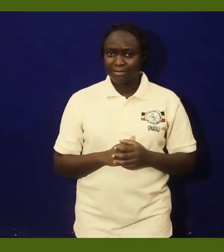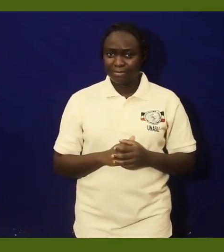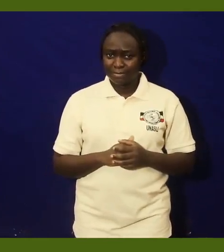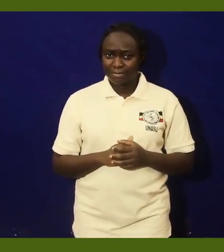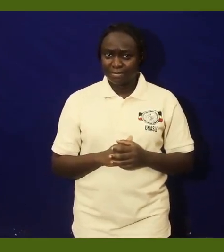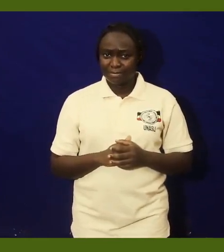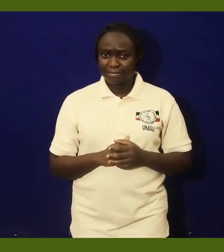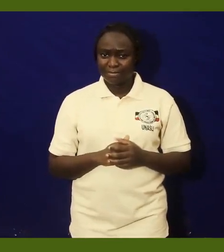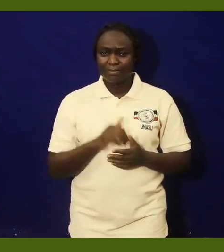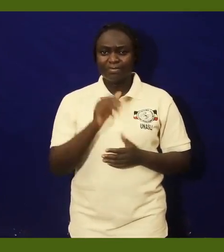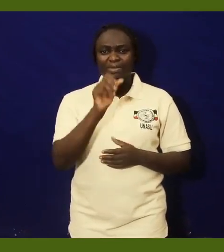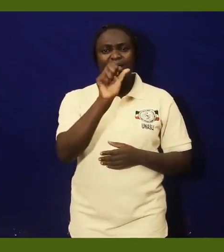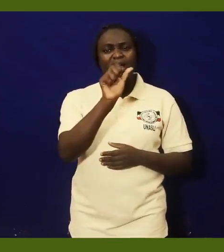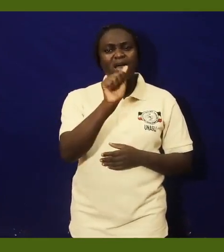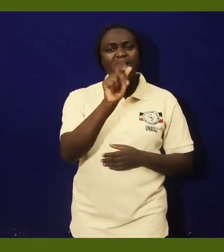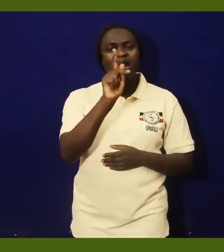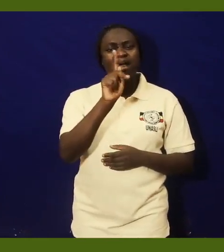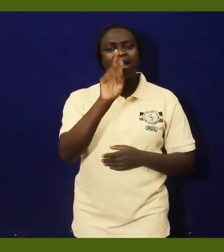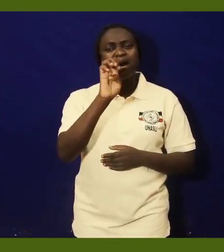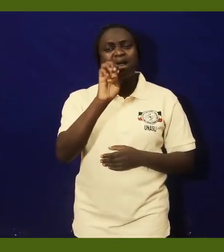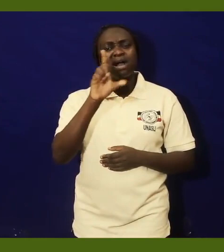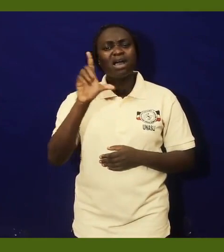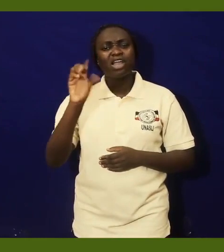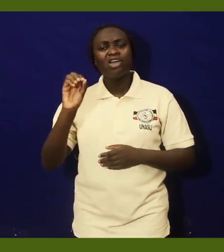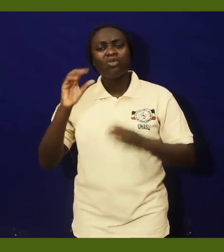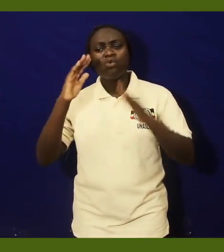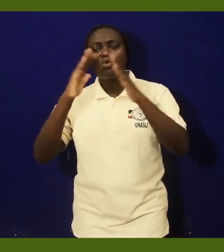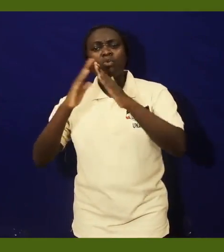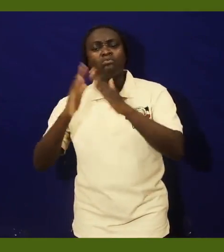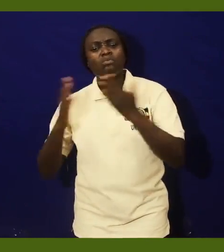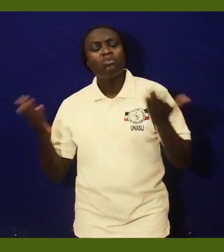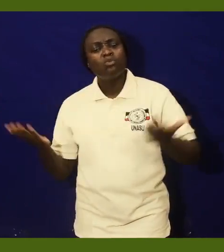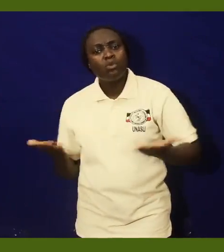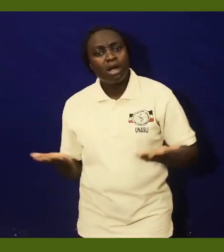Where does Akelo live?